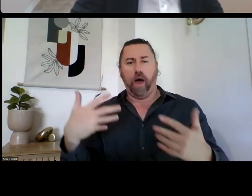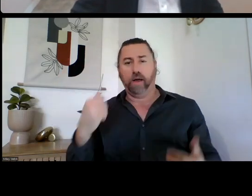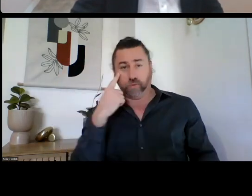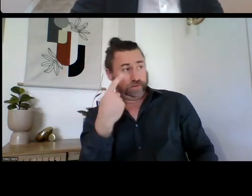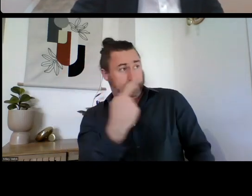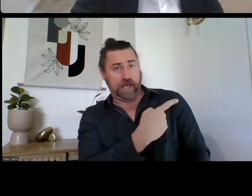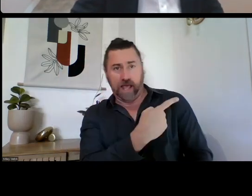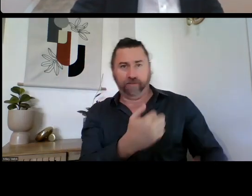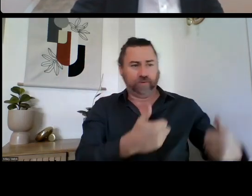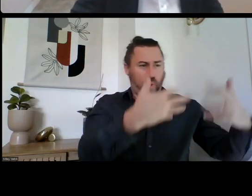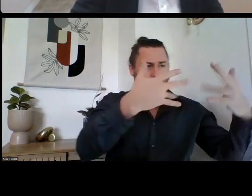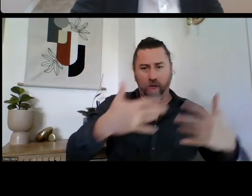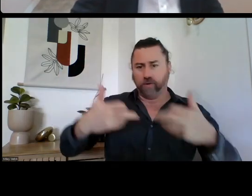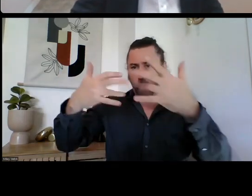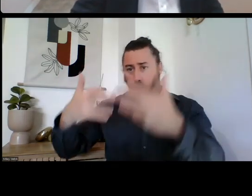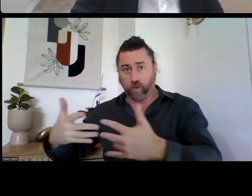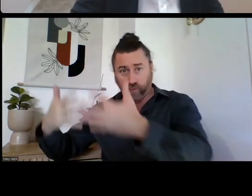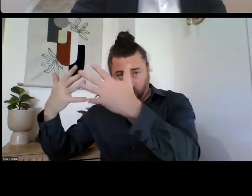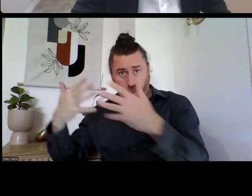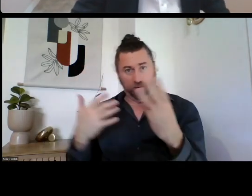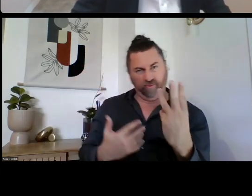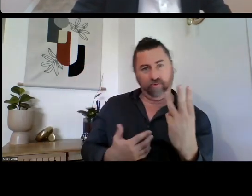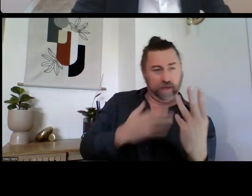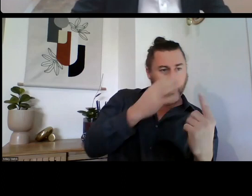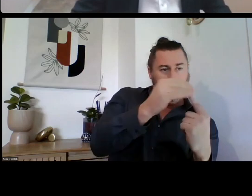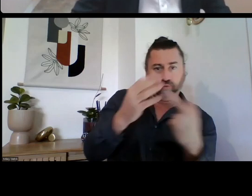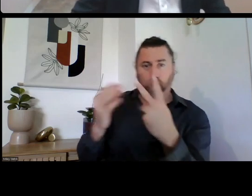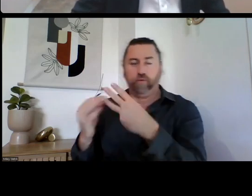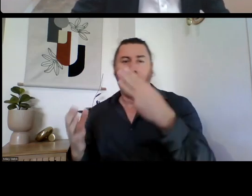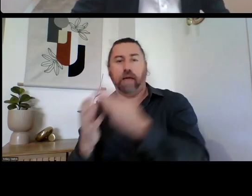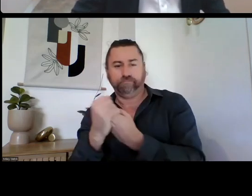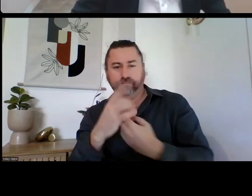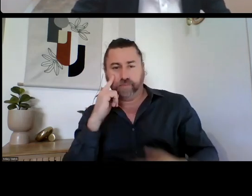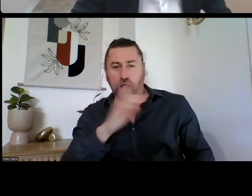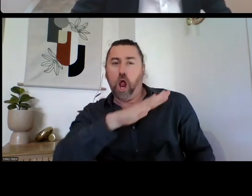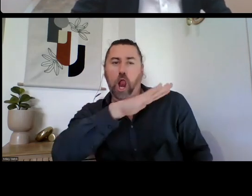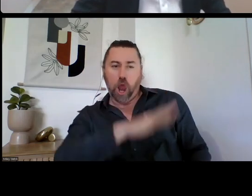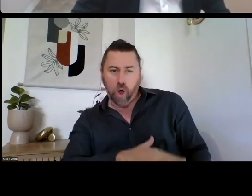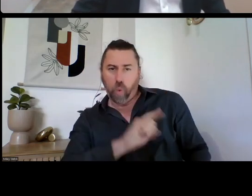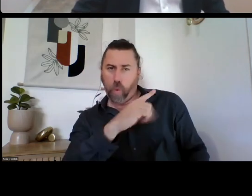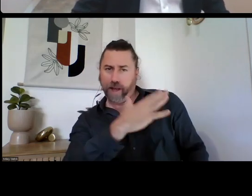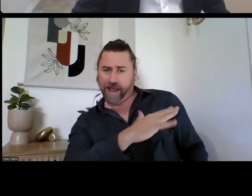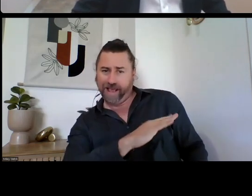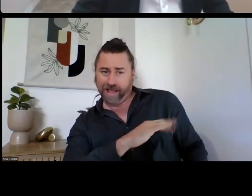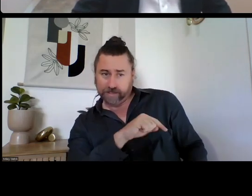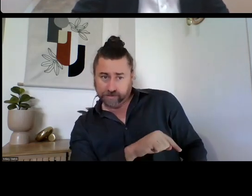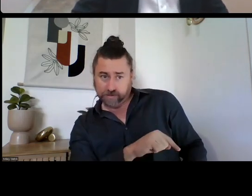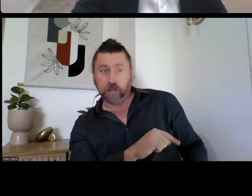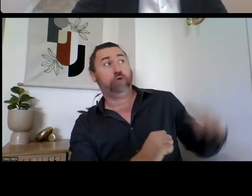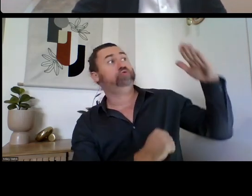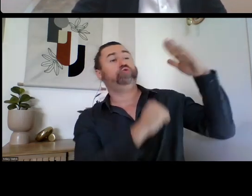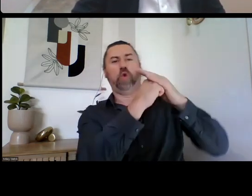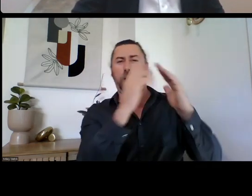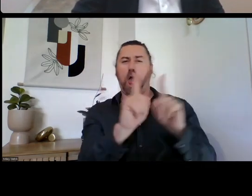right shows a summary of the classes in order from lowest at the bottom, lowest need at the bottom to highest need at the